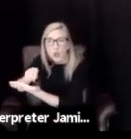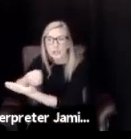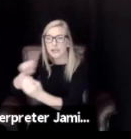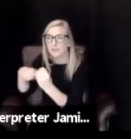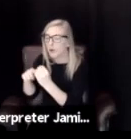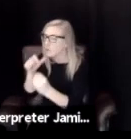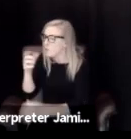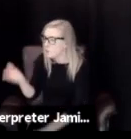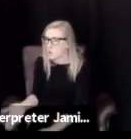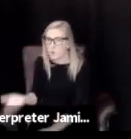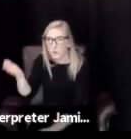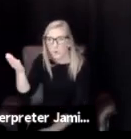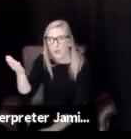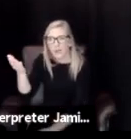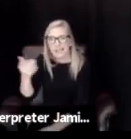just really